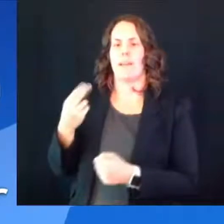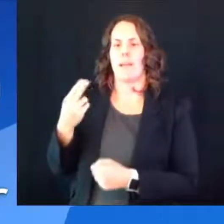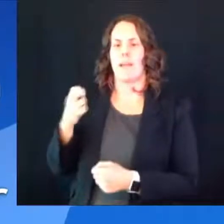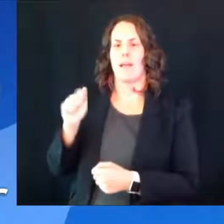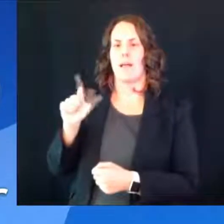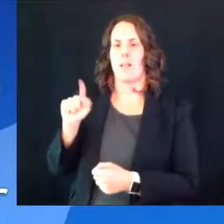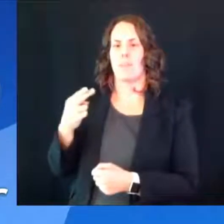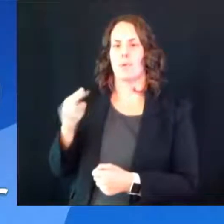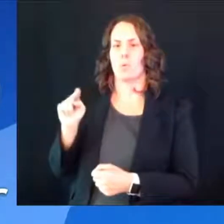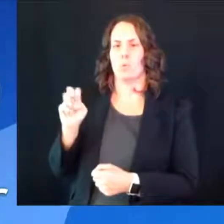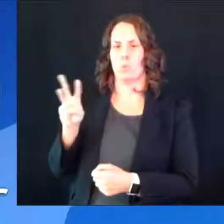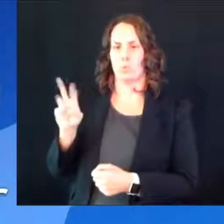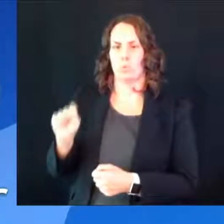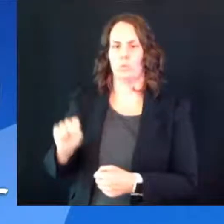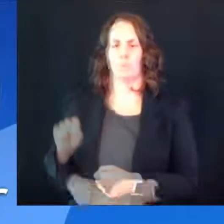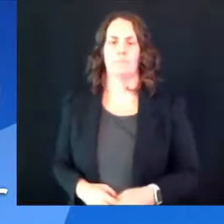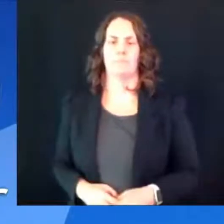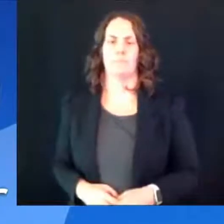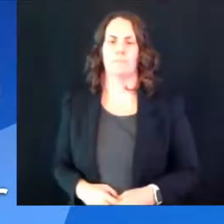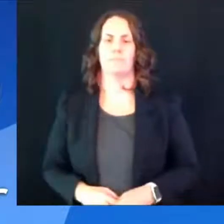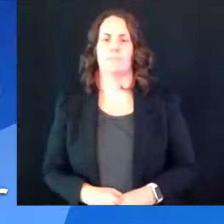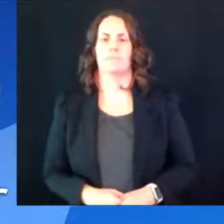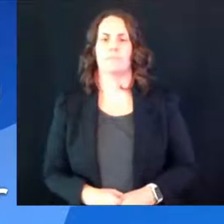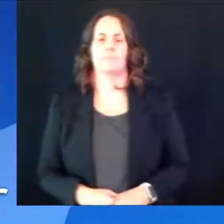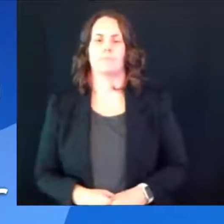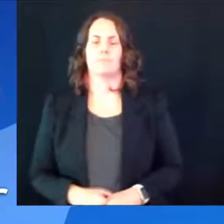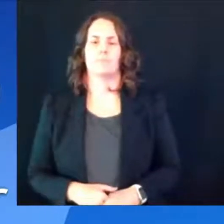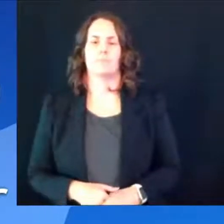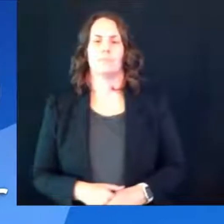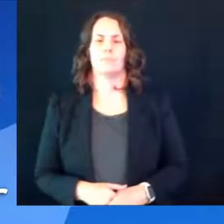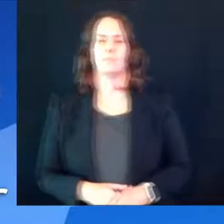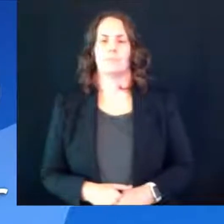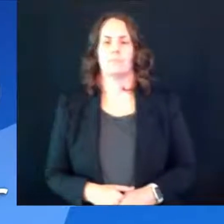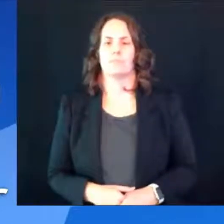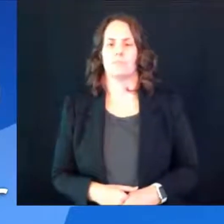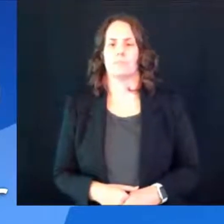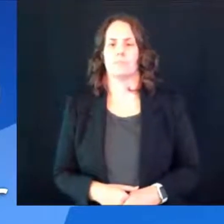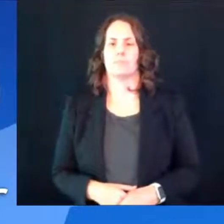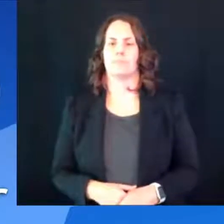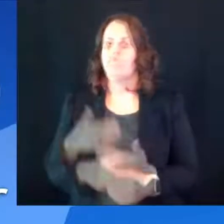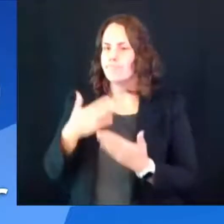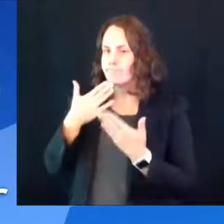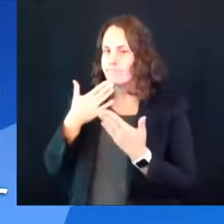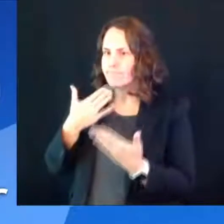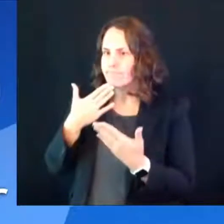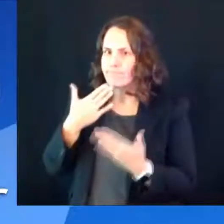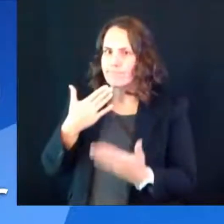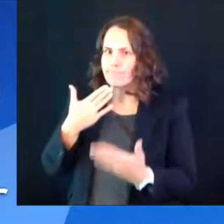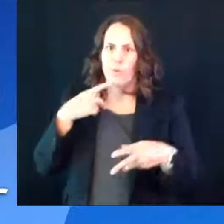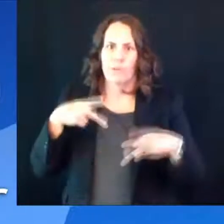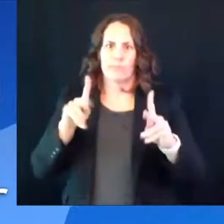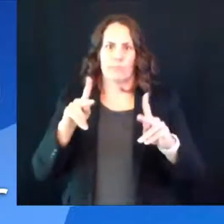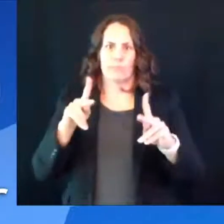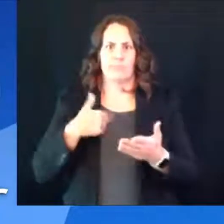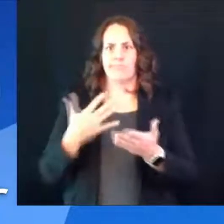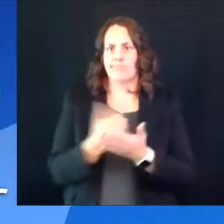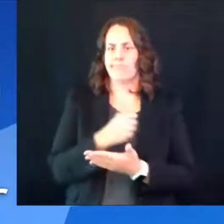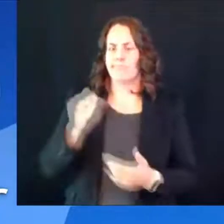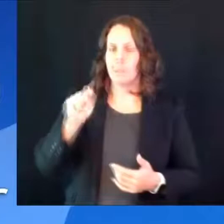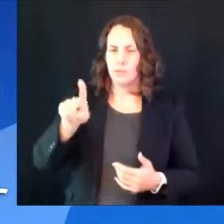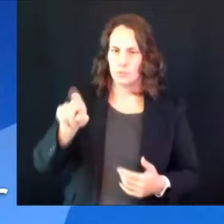Hi, thank you for holding this. I was wondering, I know earlier this year,